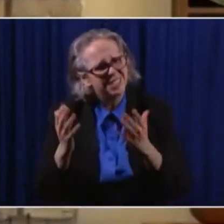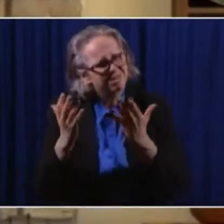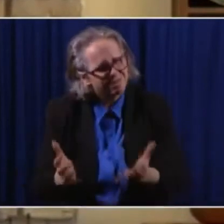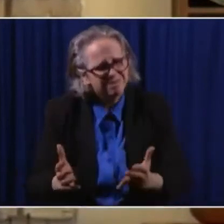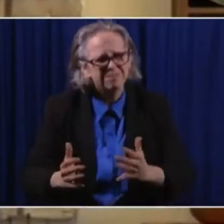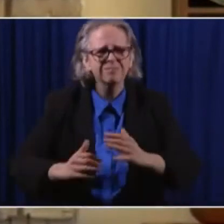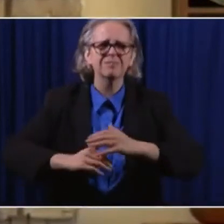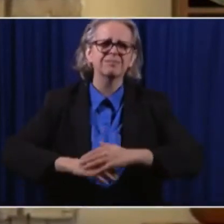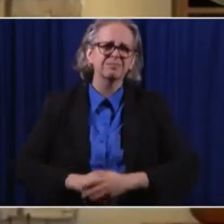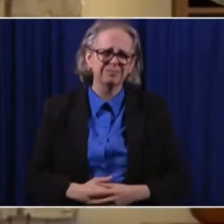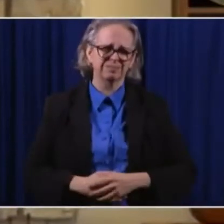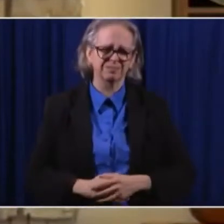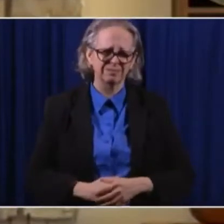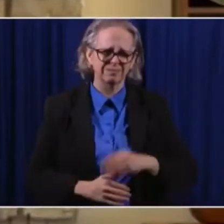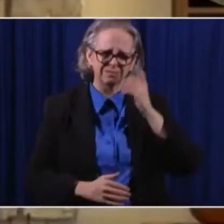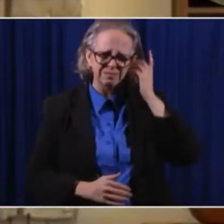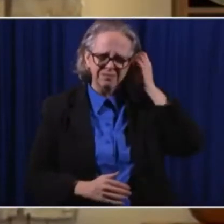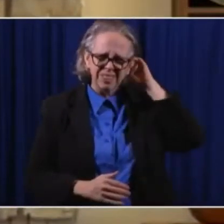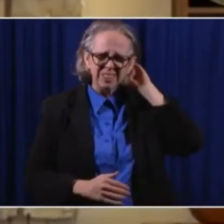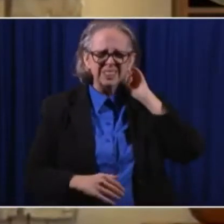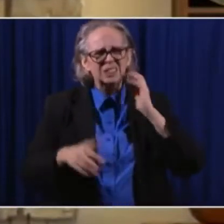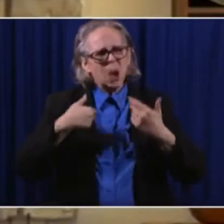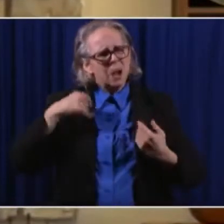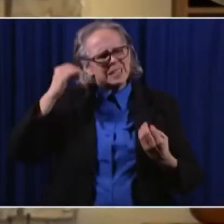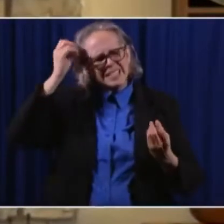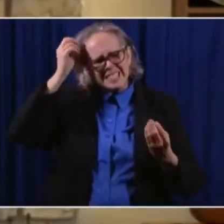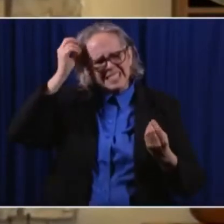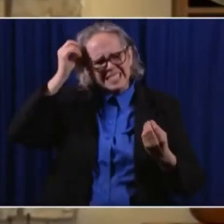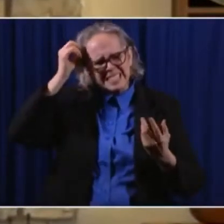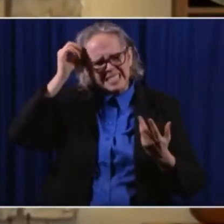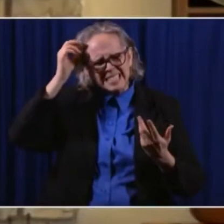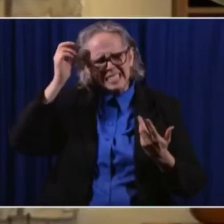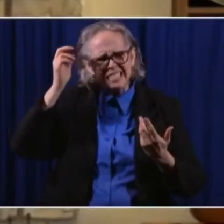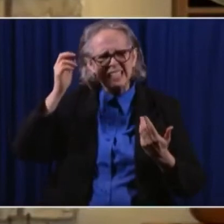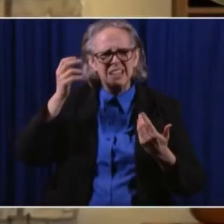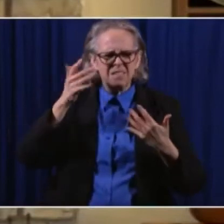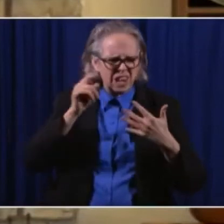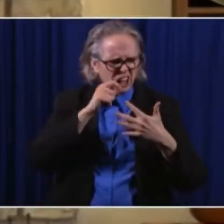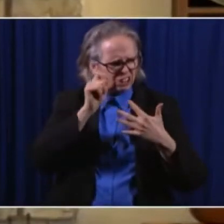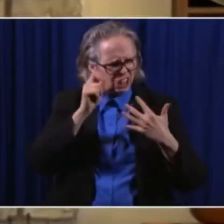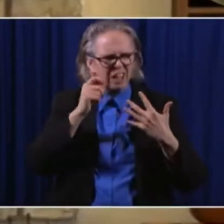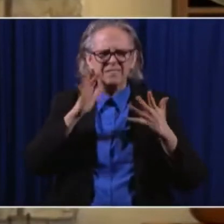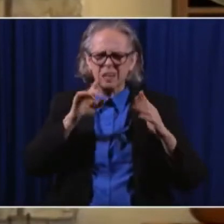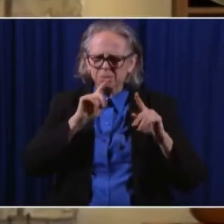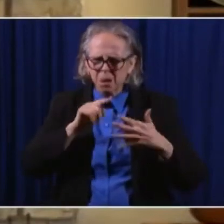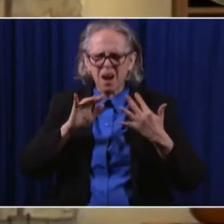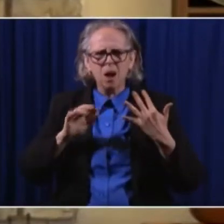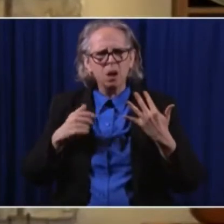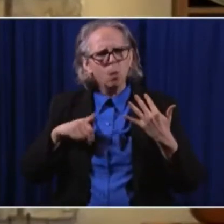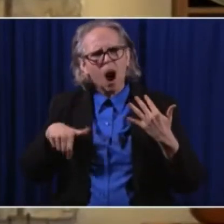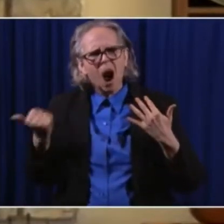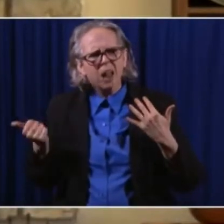I think really, if we could summarize what we need to do, it's wear a mask and have fewer